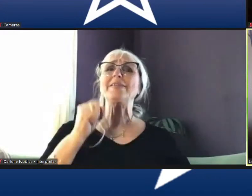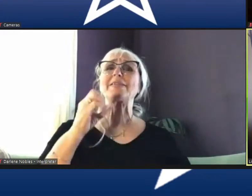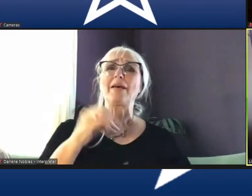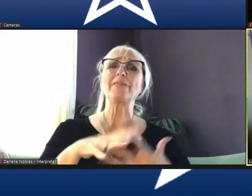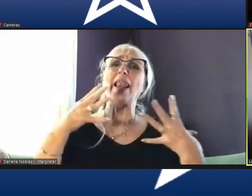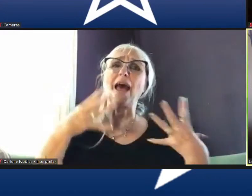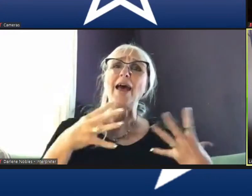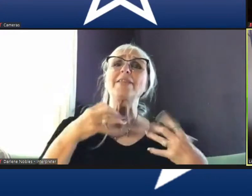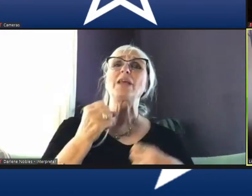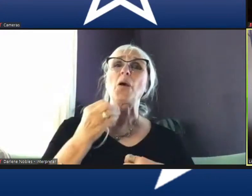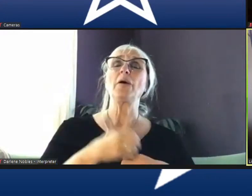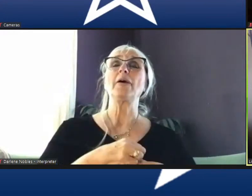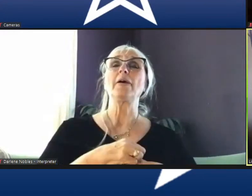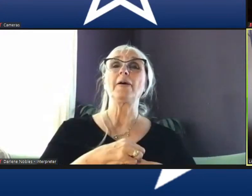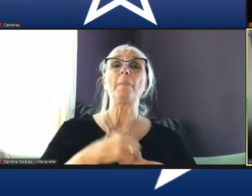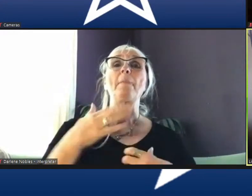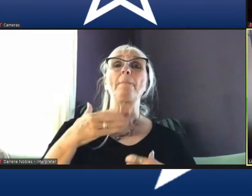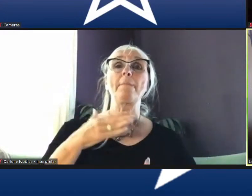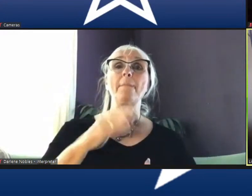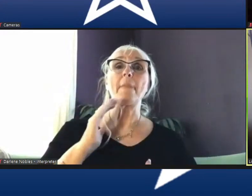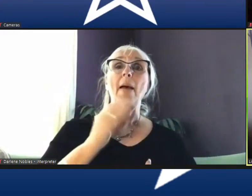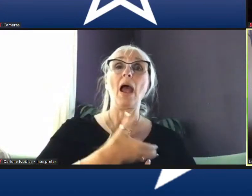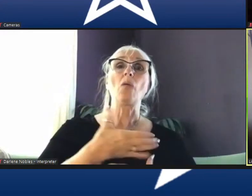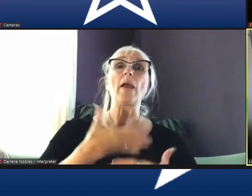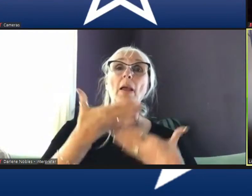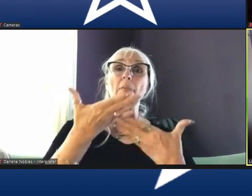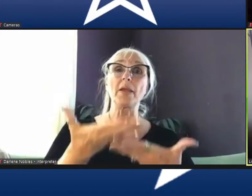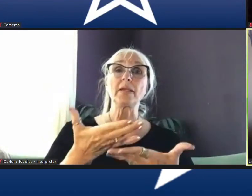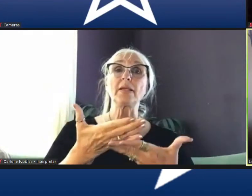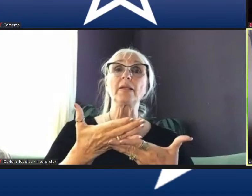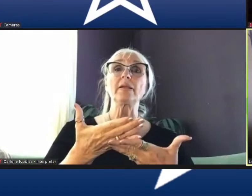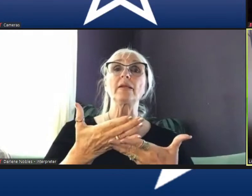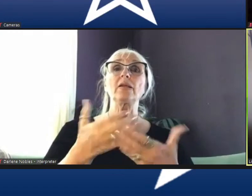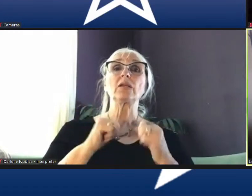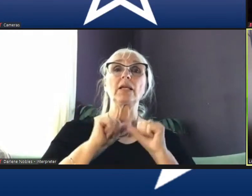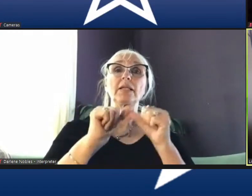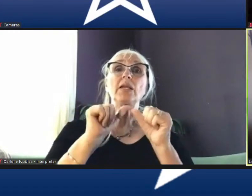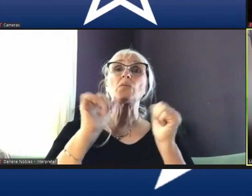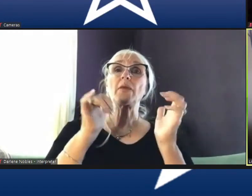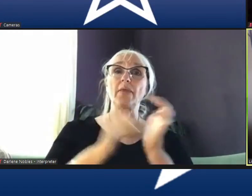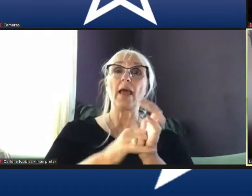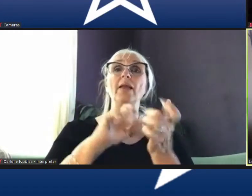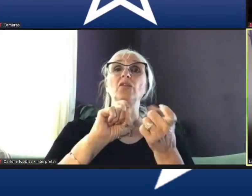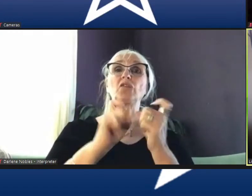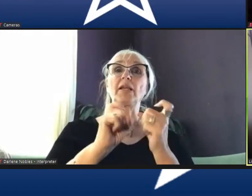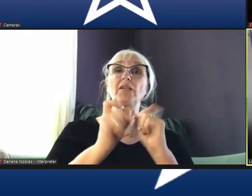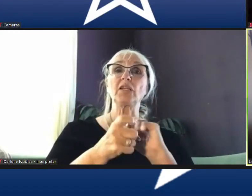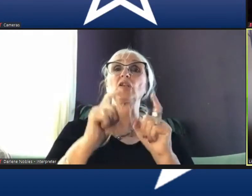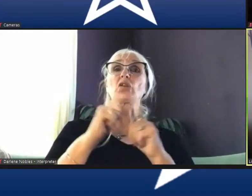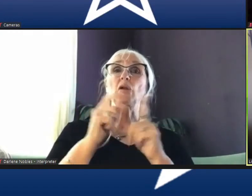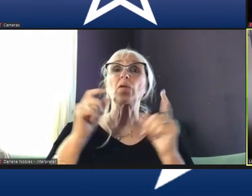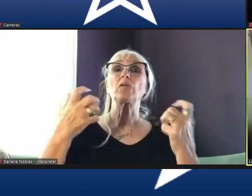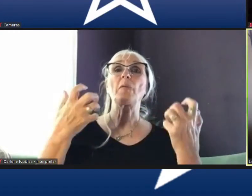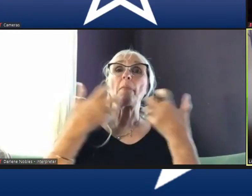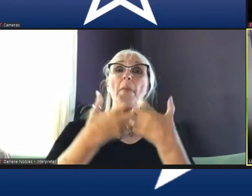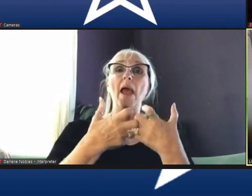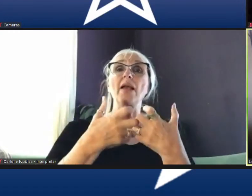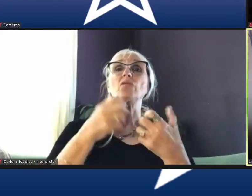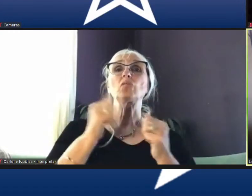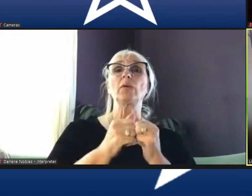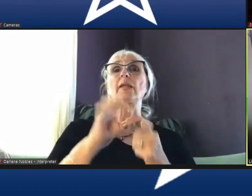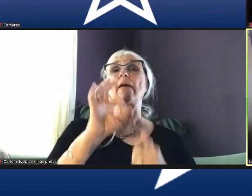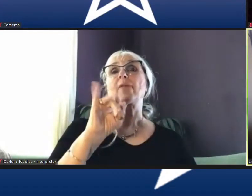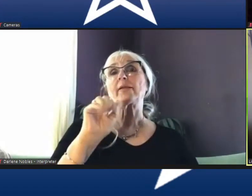So that is our recommendation to proceed with that and altering those terms to align with our fiscal year